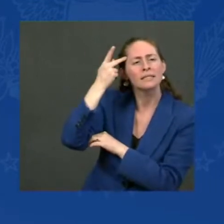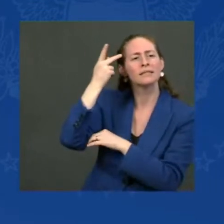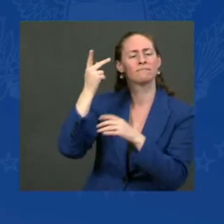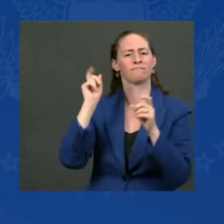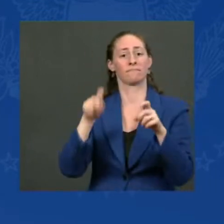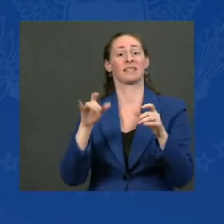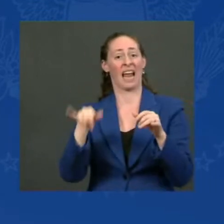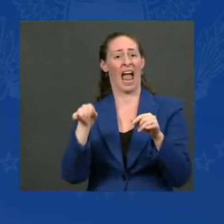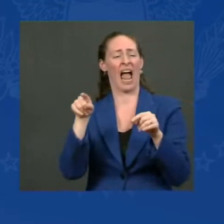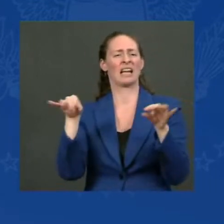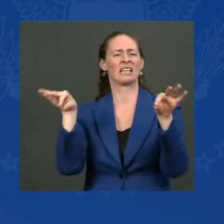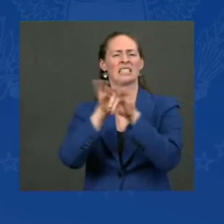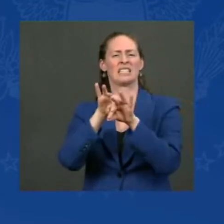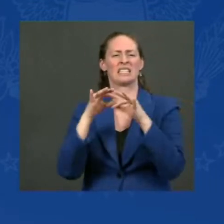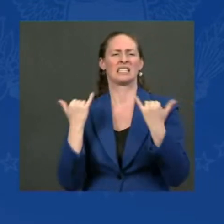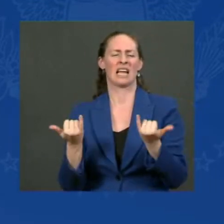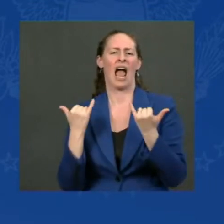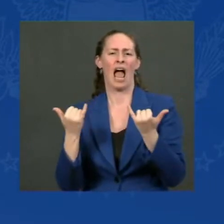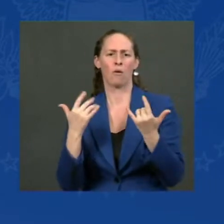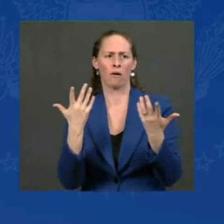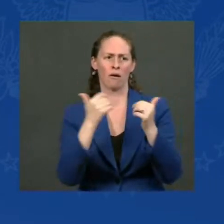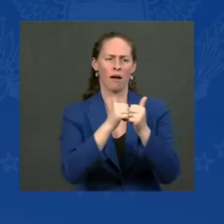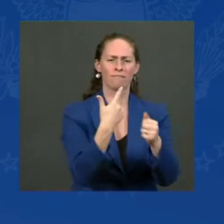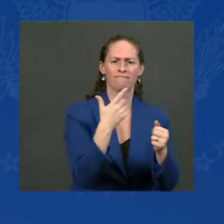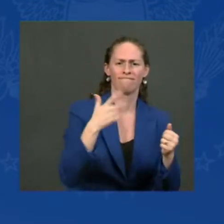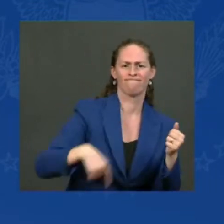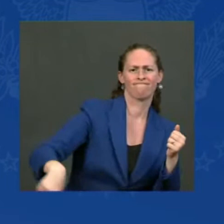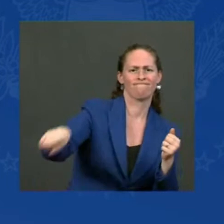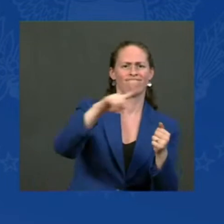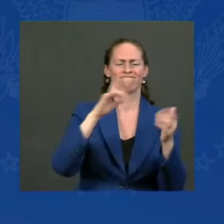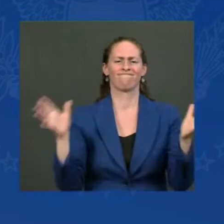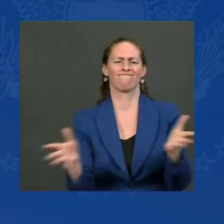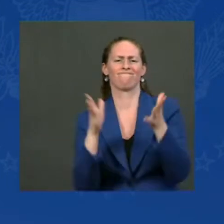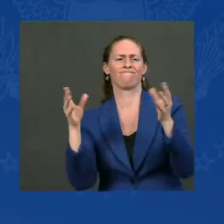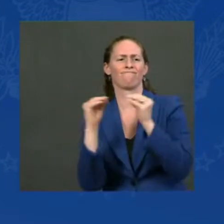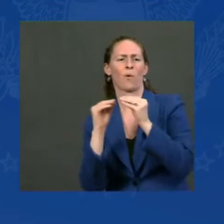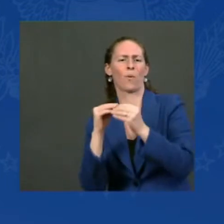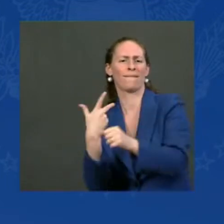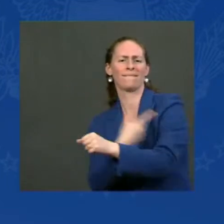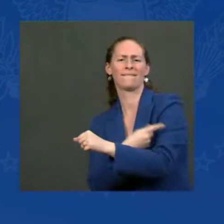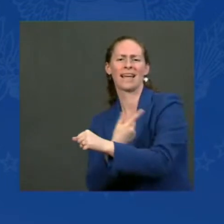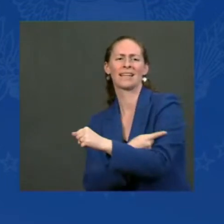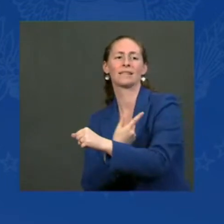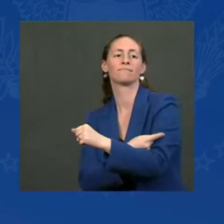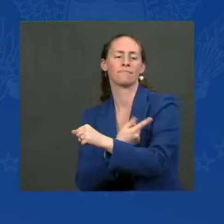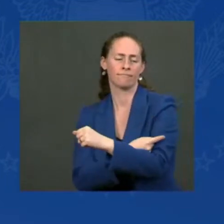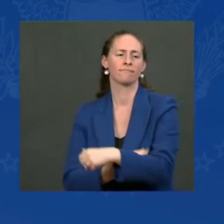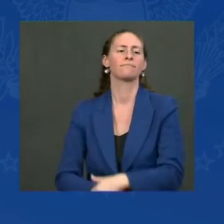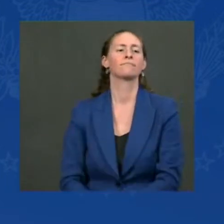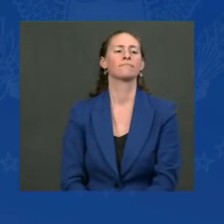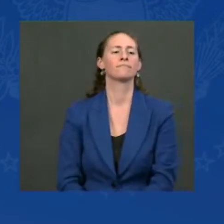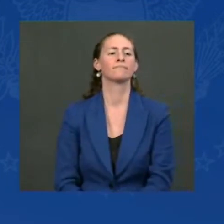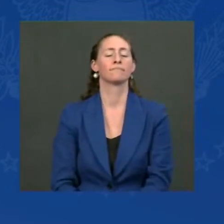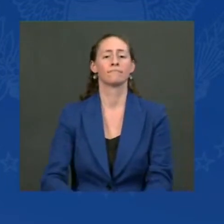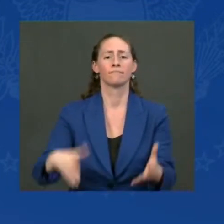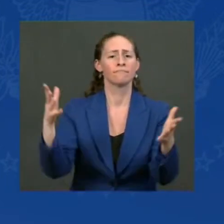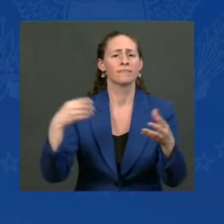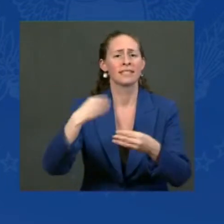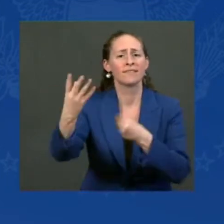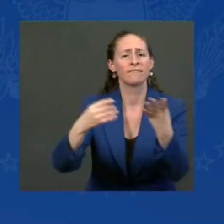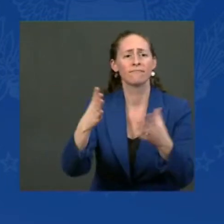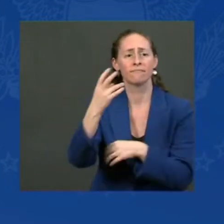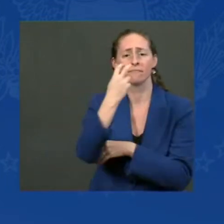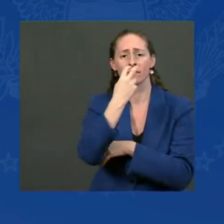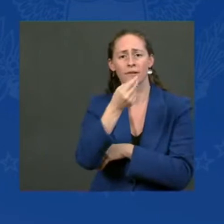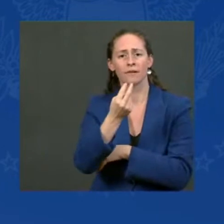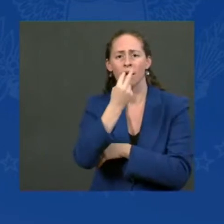get shots in arms as fast as possible and expand access to oxygen, tests, treatments to save